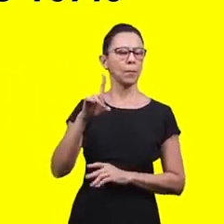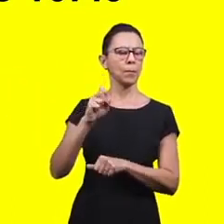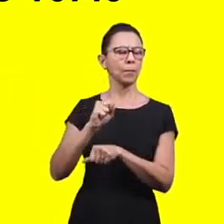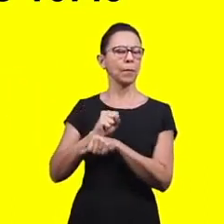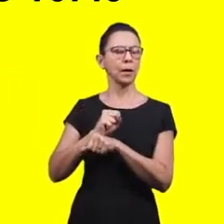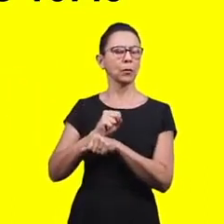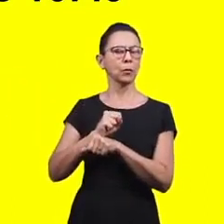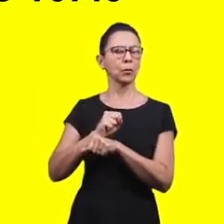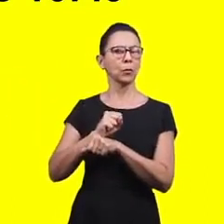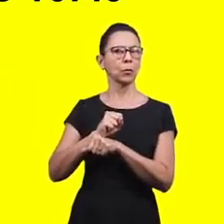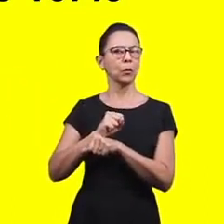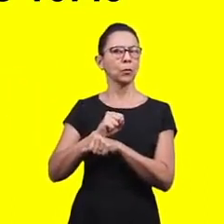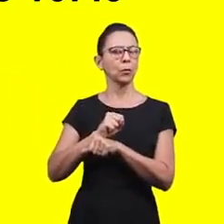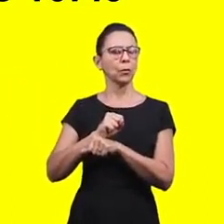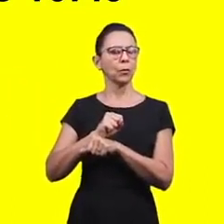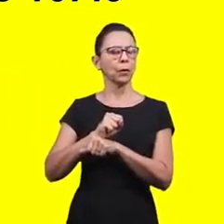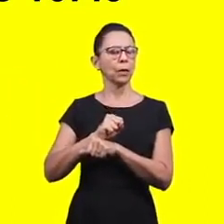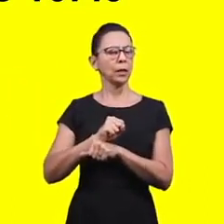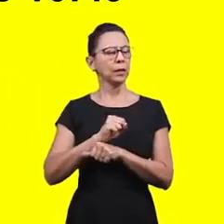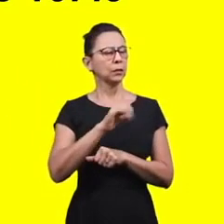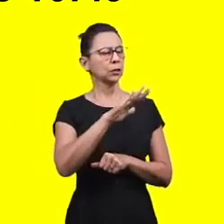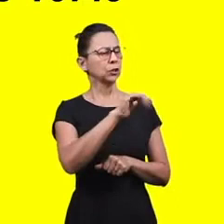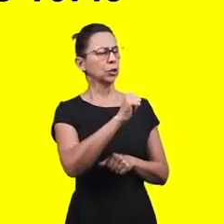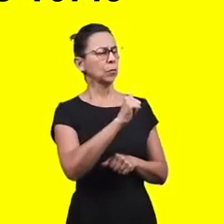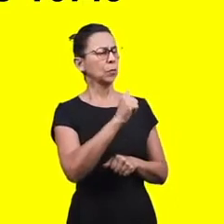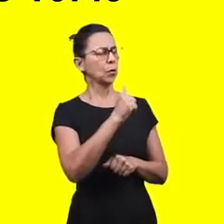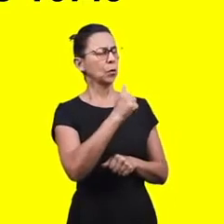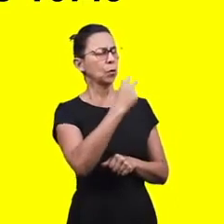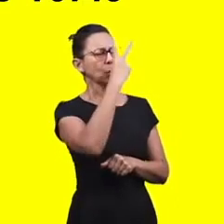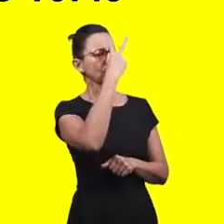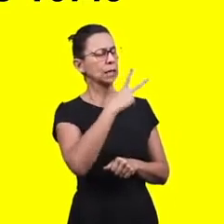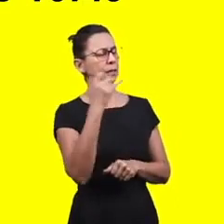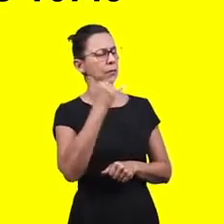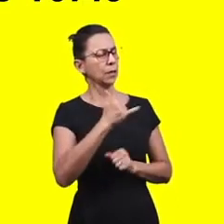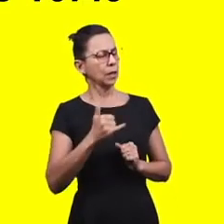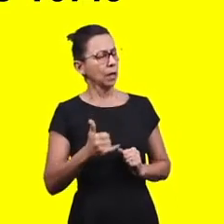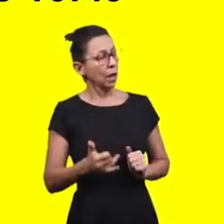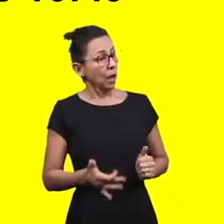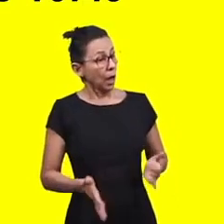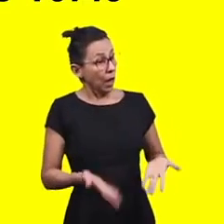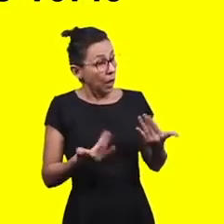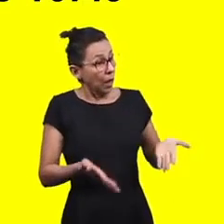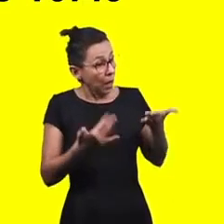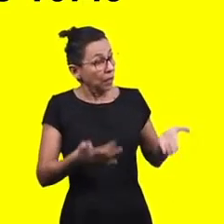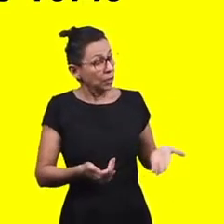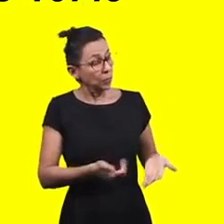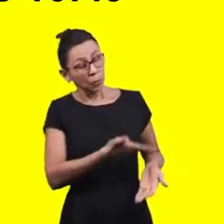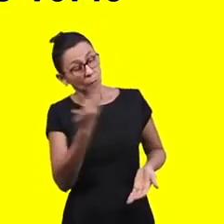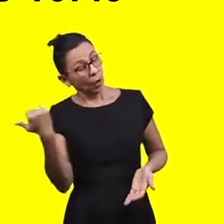called the blind man, saying to him, "Be of good cheer, rise, he is calling you."